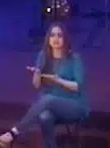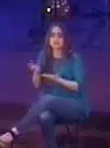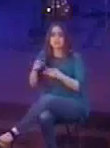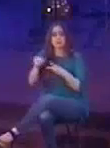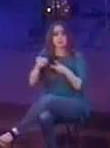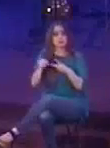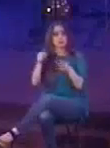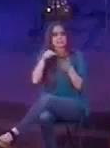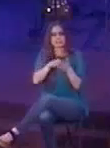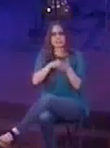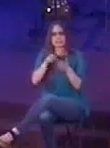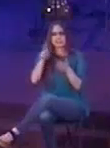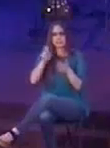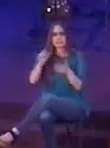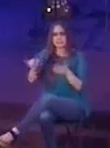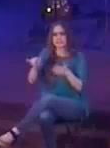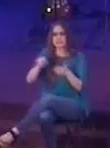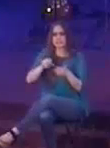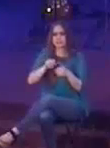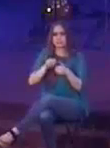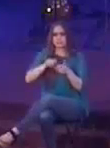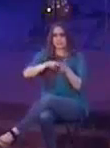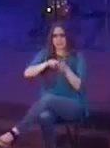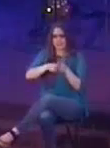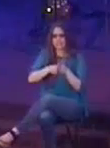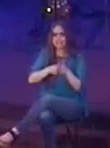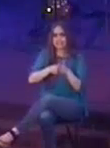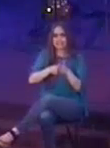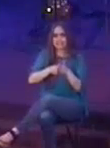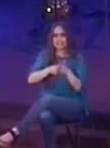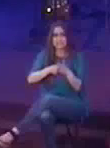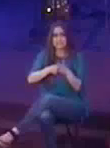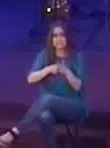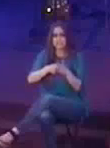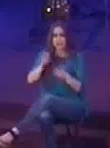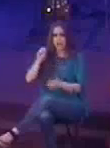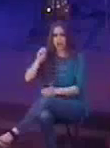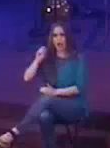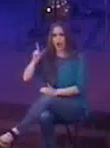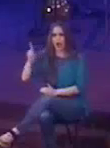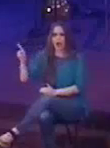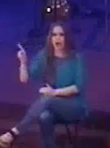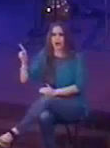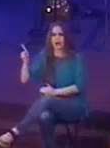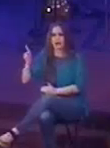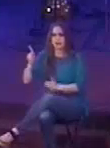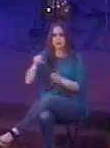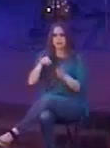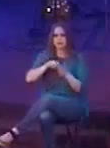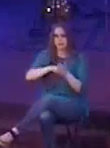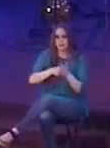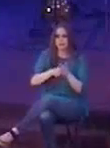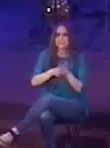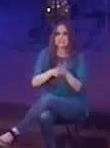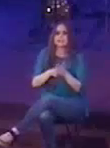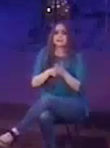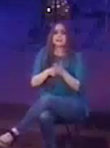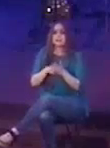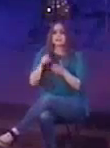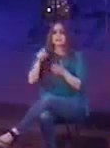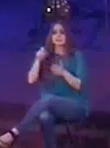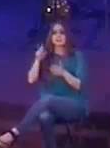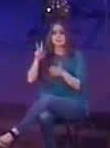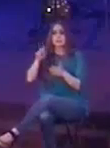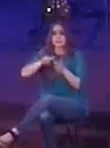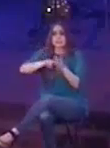this key right here. This key right here. This key right here is the oddest key on my ring. And it's a key that